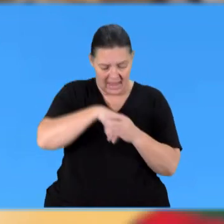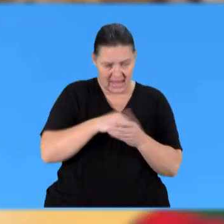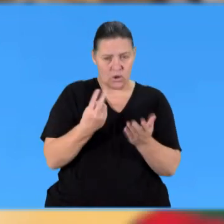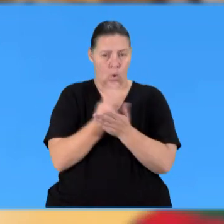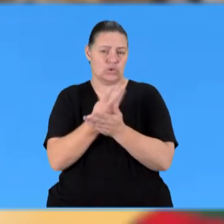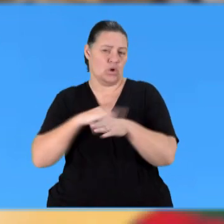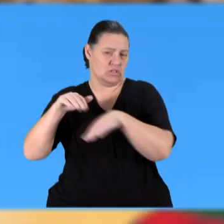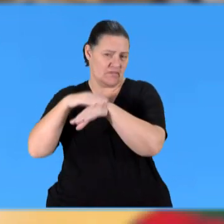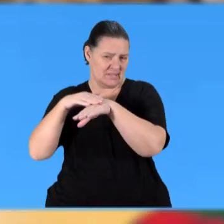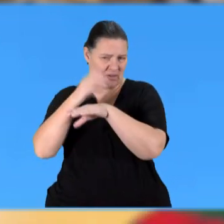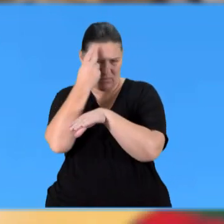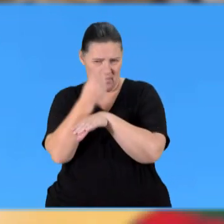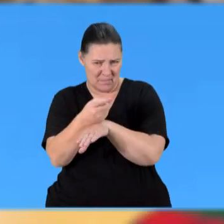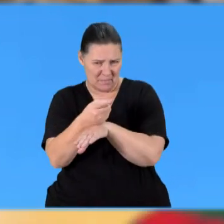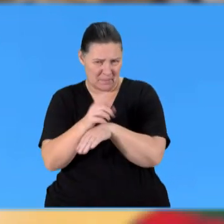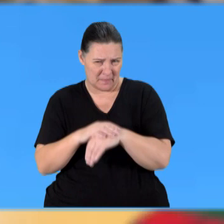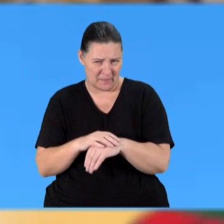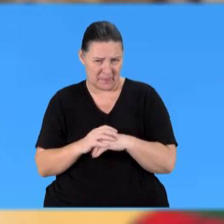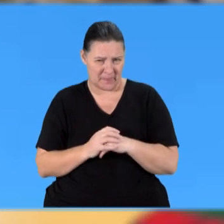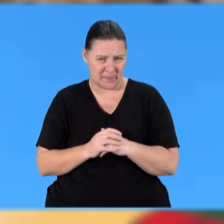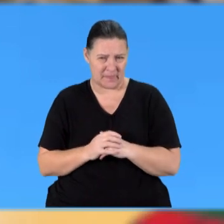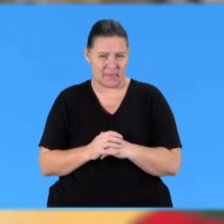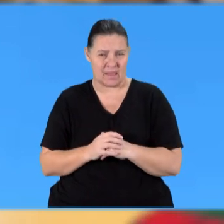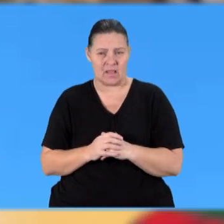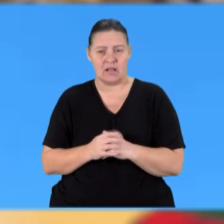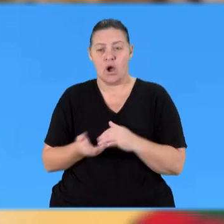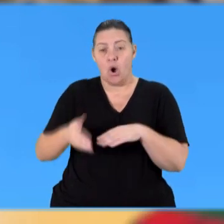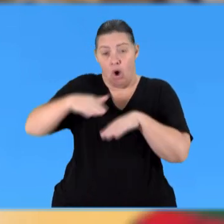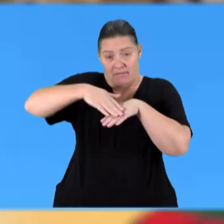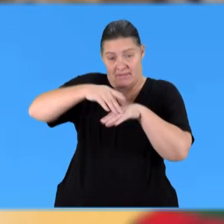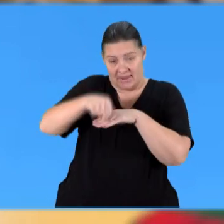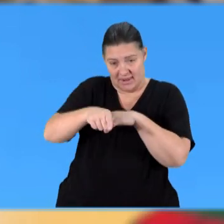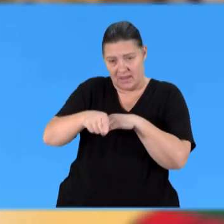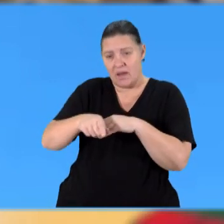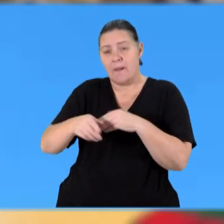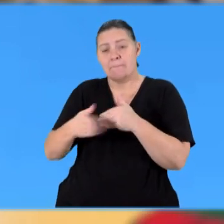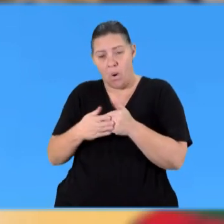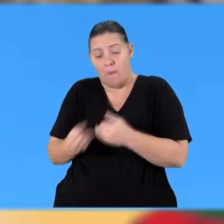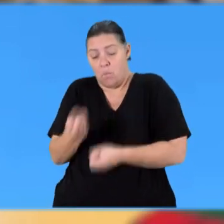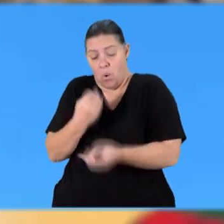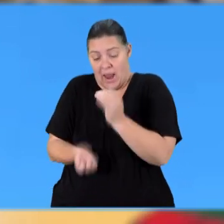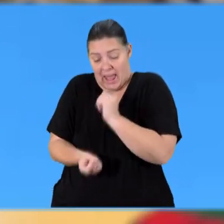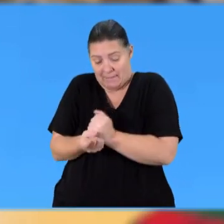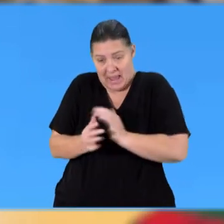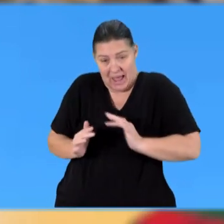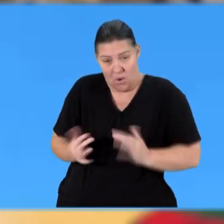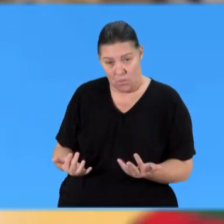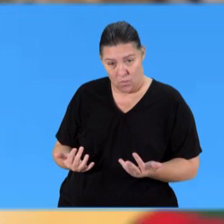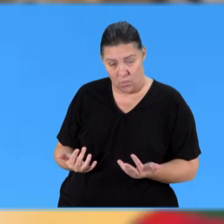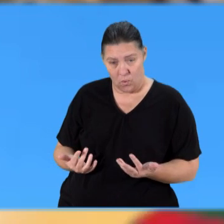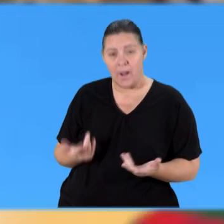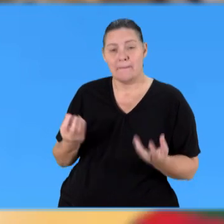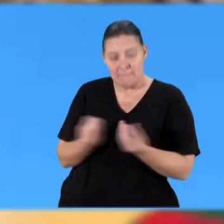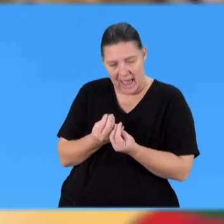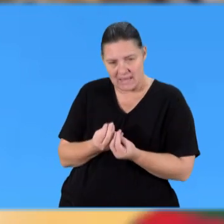it happens within and within the liquid and also the surface of the liquid. On top of that, for boiling to happen,